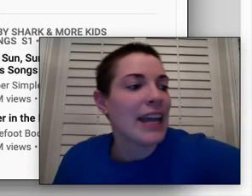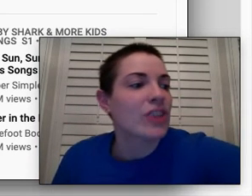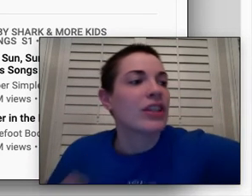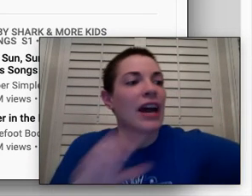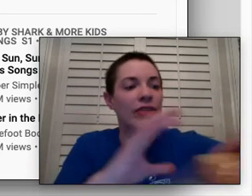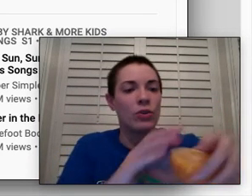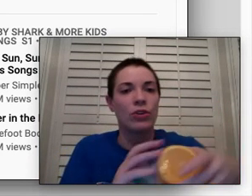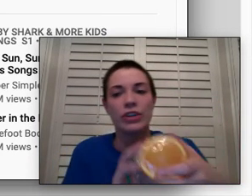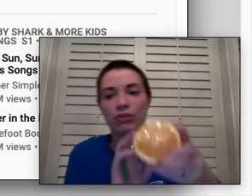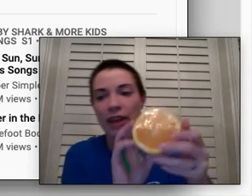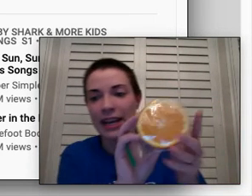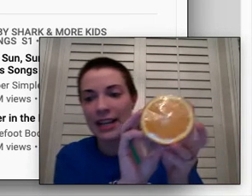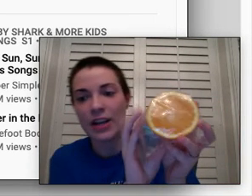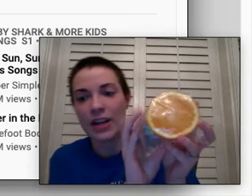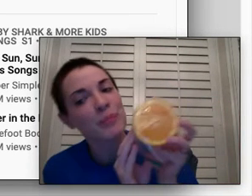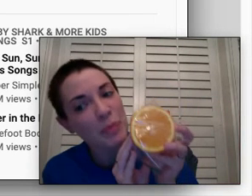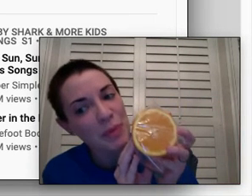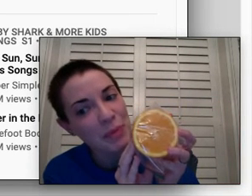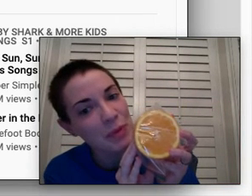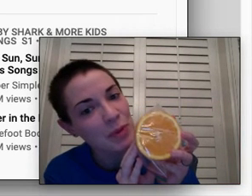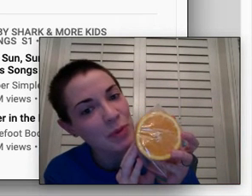I actually have an orange right here.